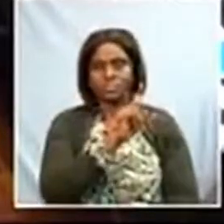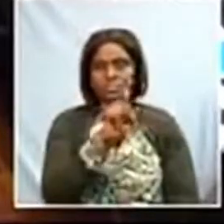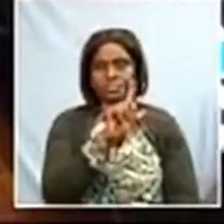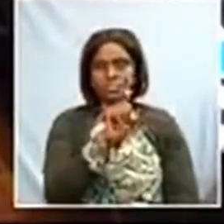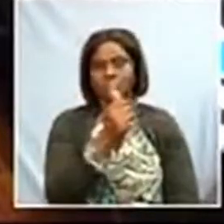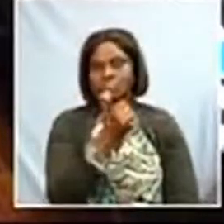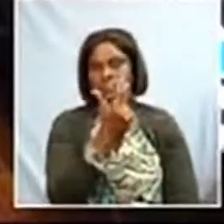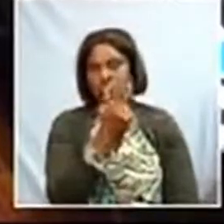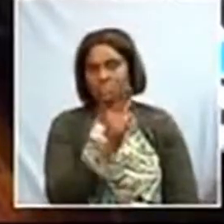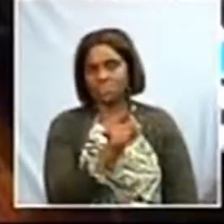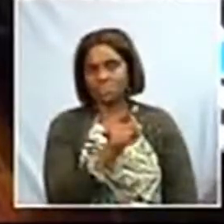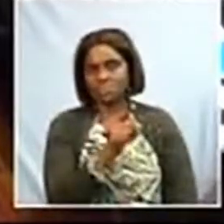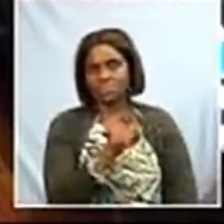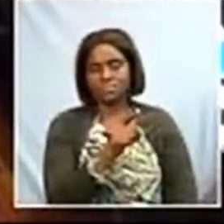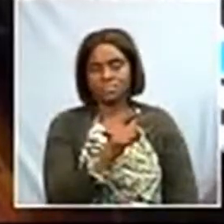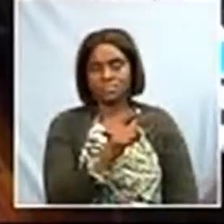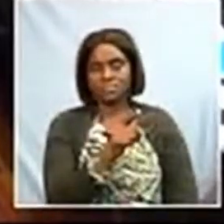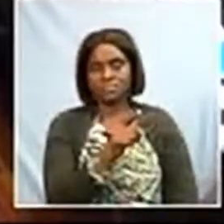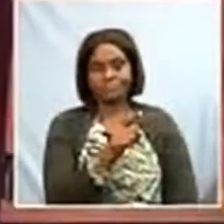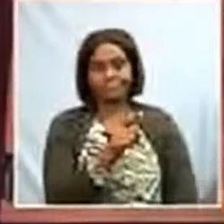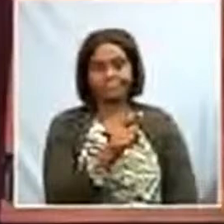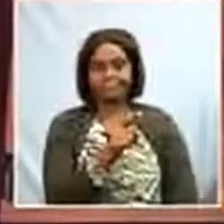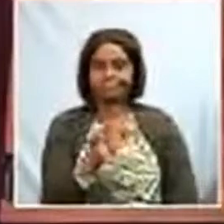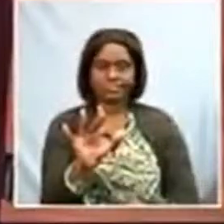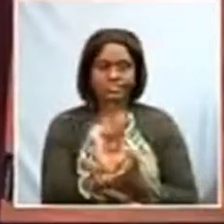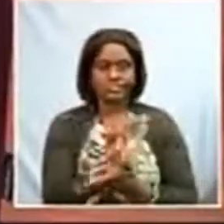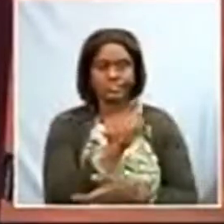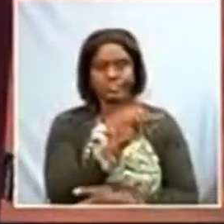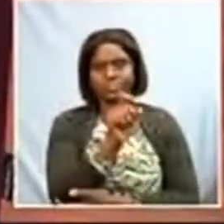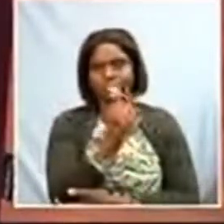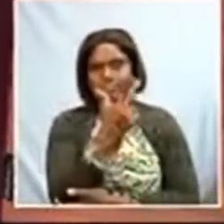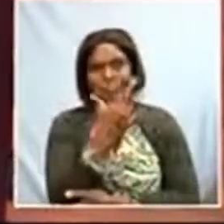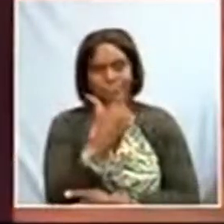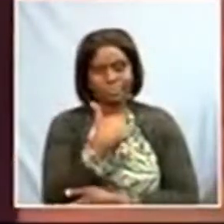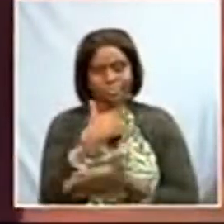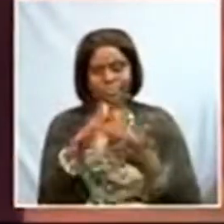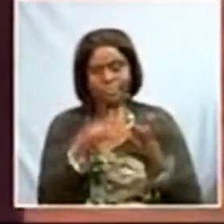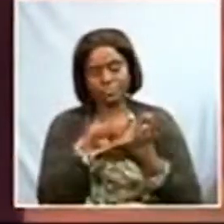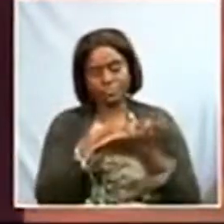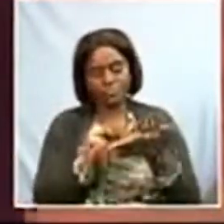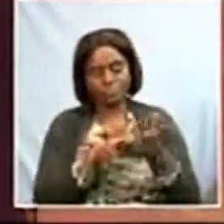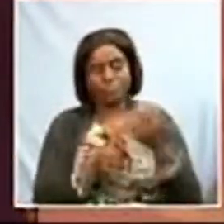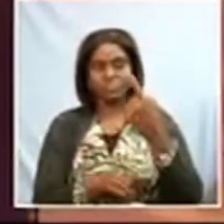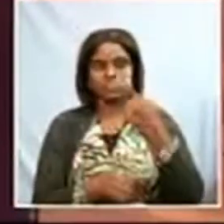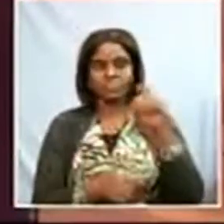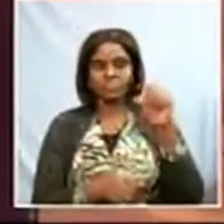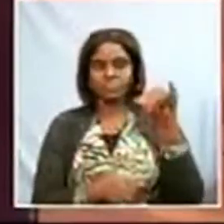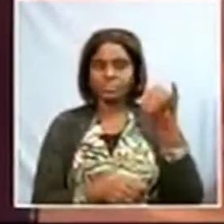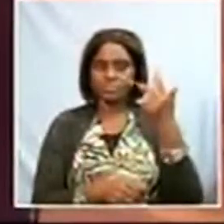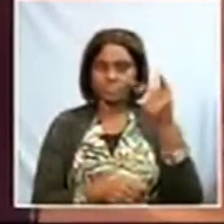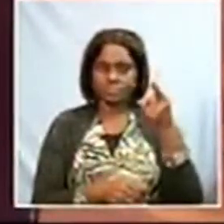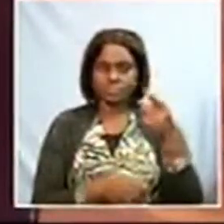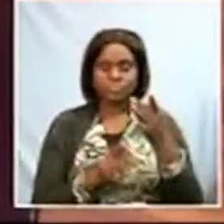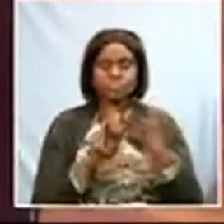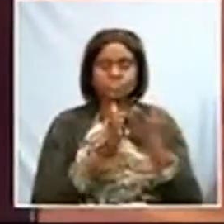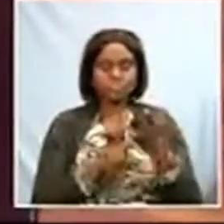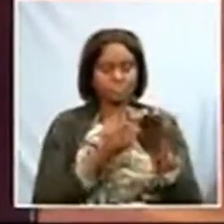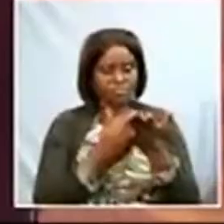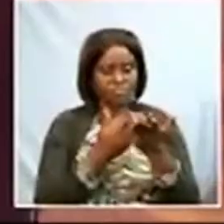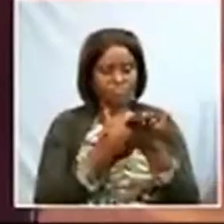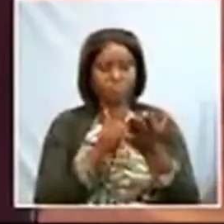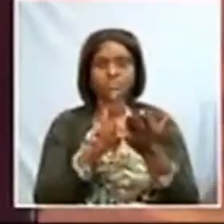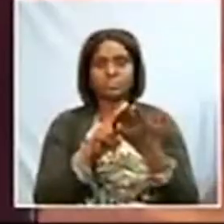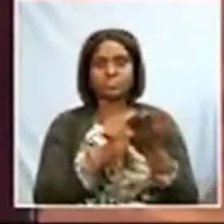113, we have a ledger, 113, On the main report, where? in the main